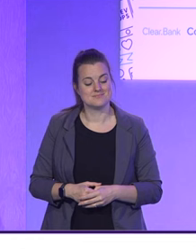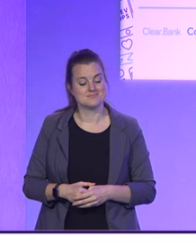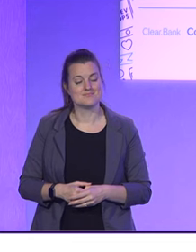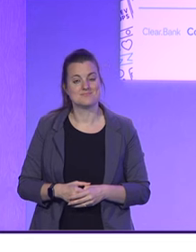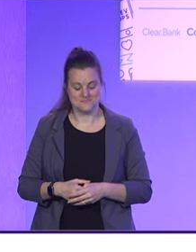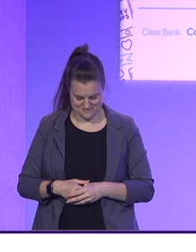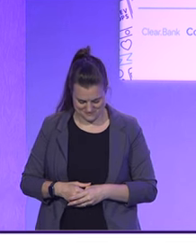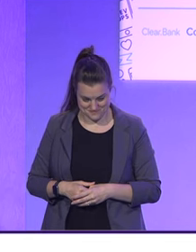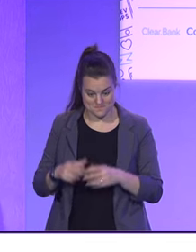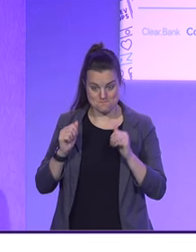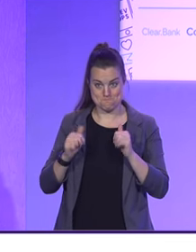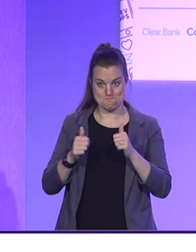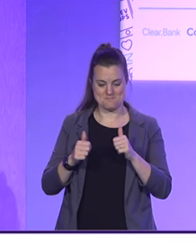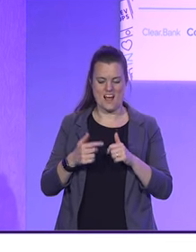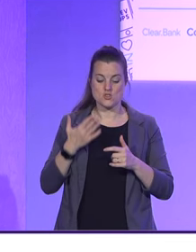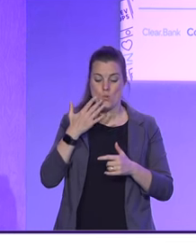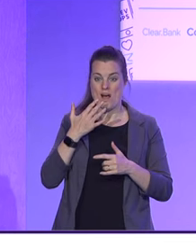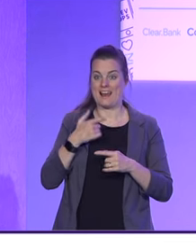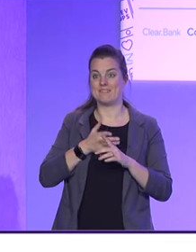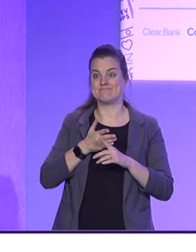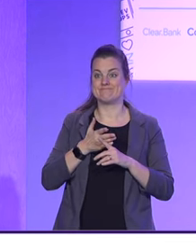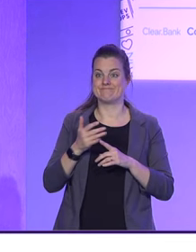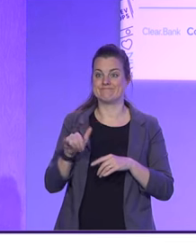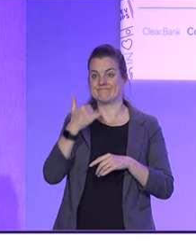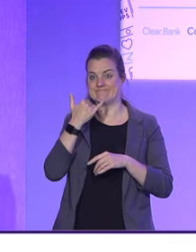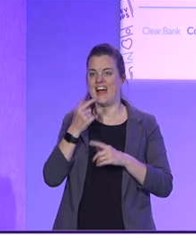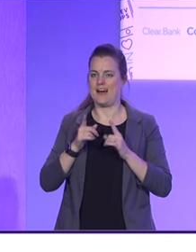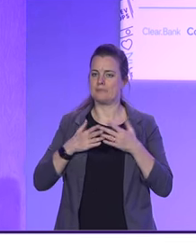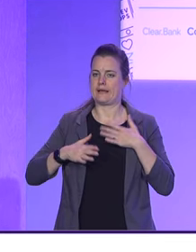I'm that guy, okay? The IT crowd.